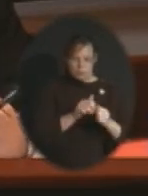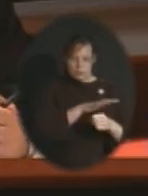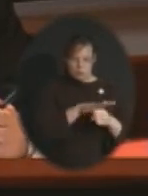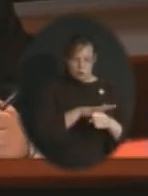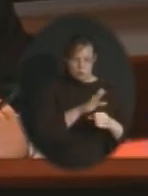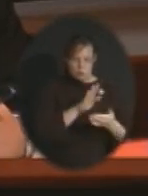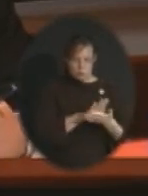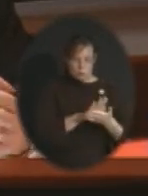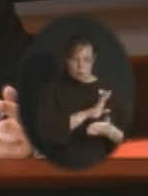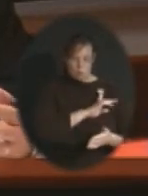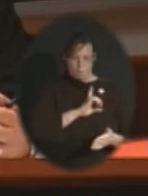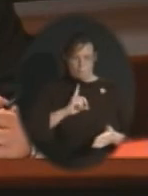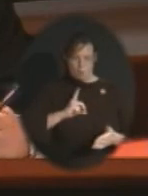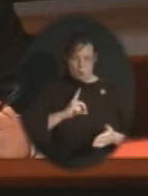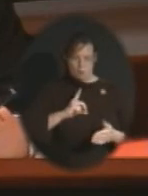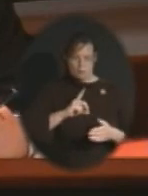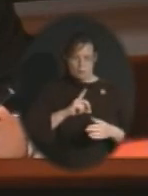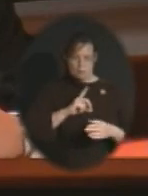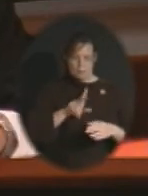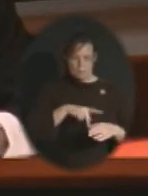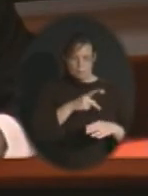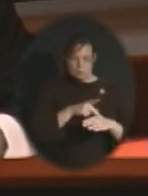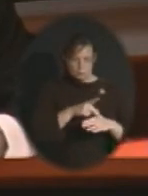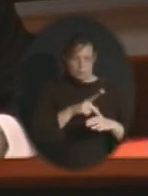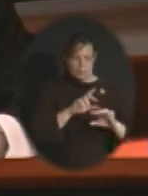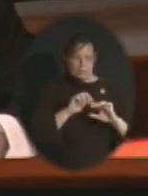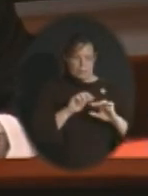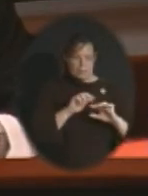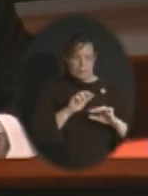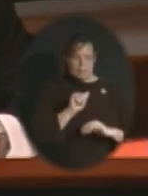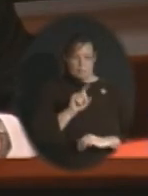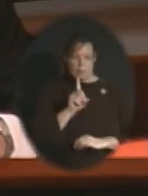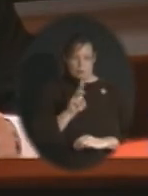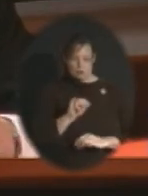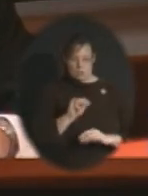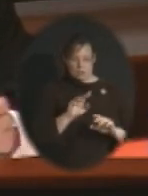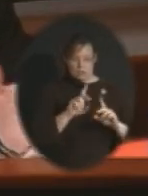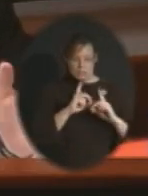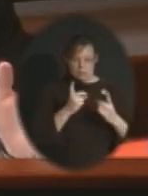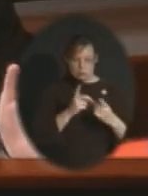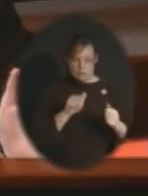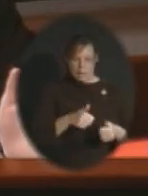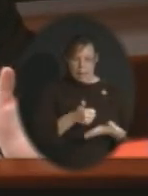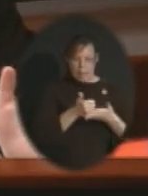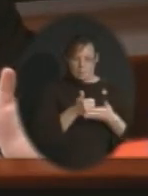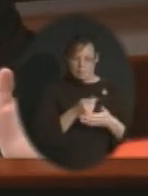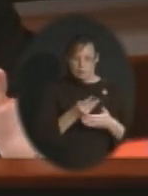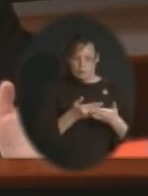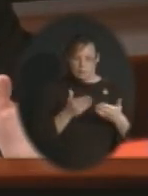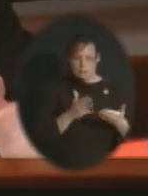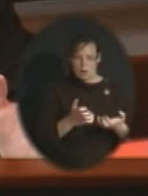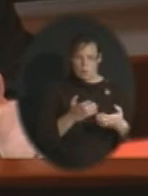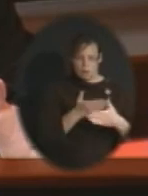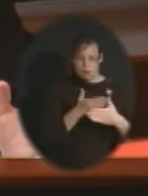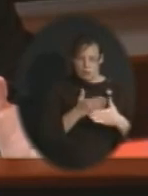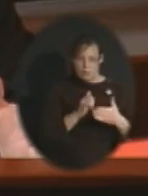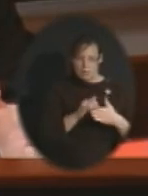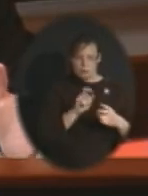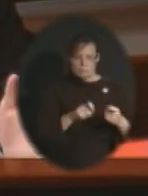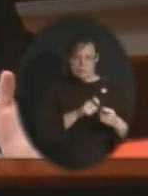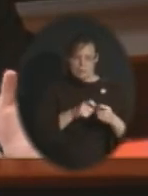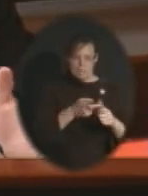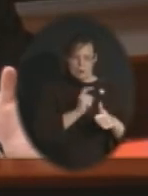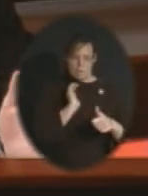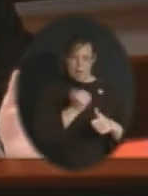boards, the administration in districts that can help provide some of that leadership. A couple of things I want to share that came specifically from